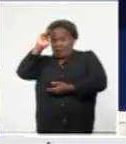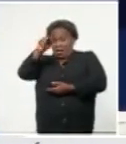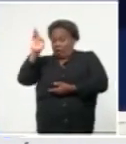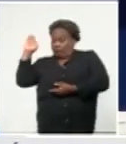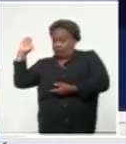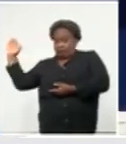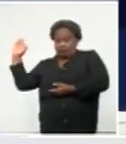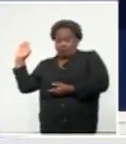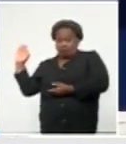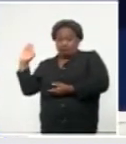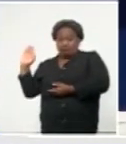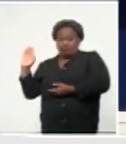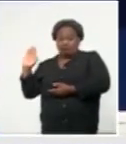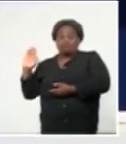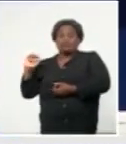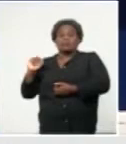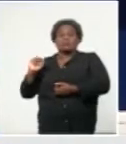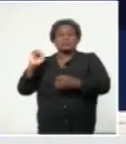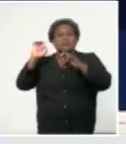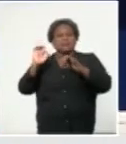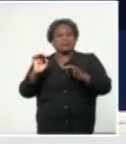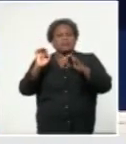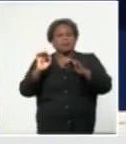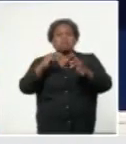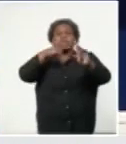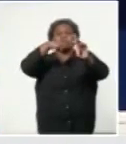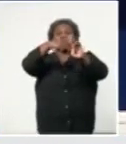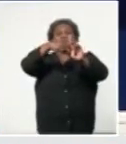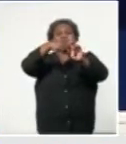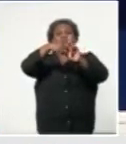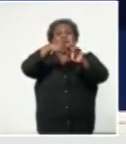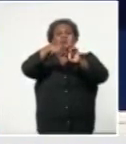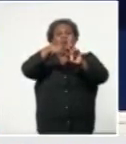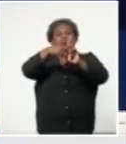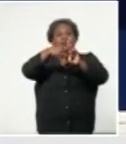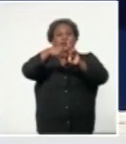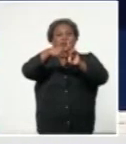accumulates 2,211 patients of the